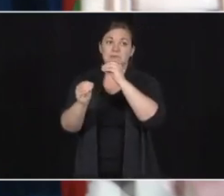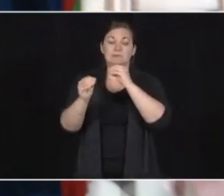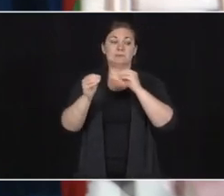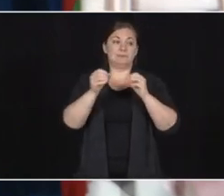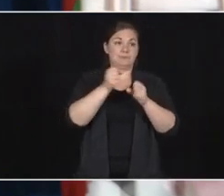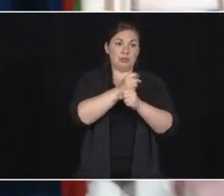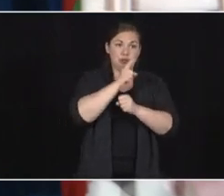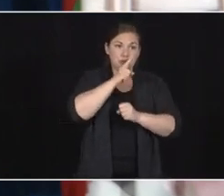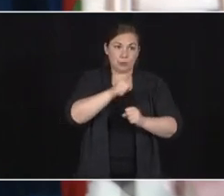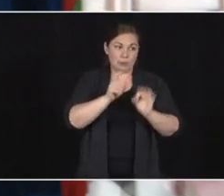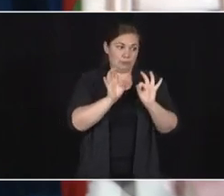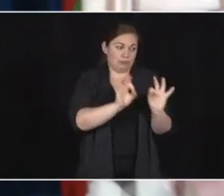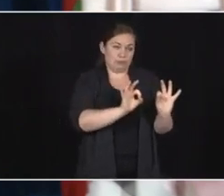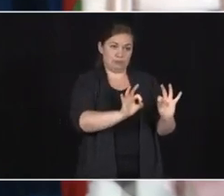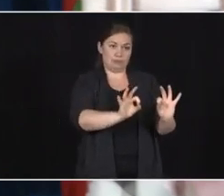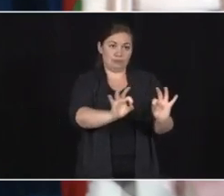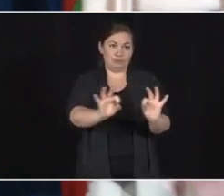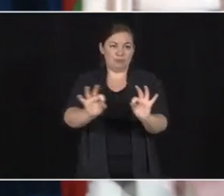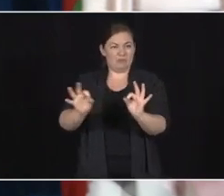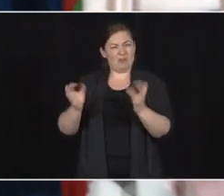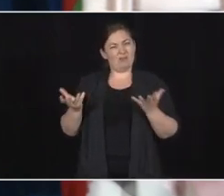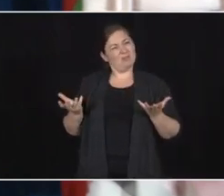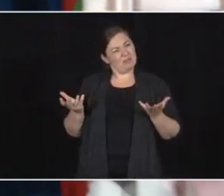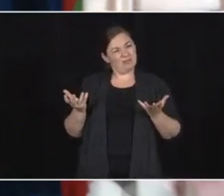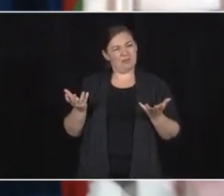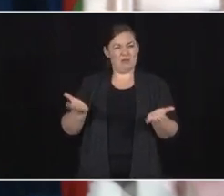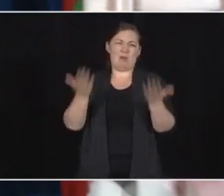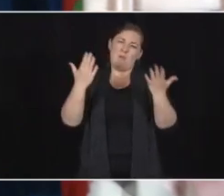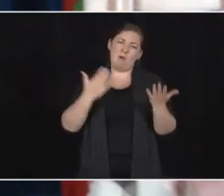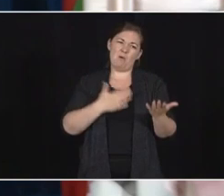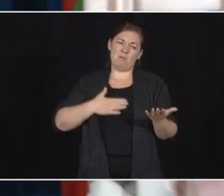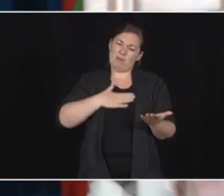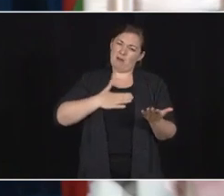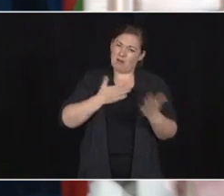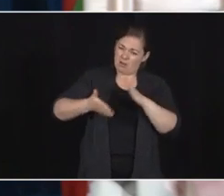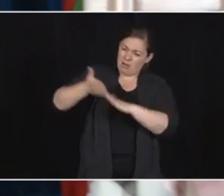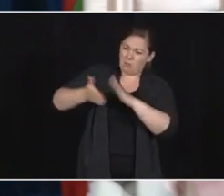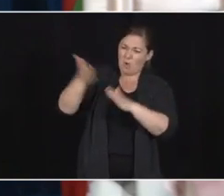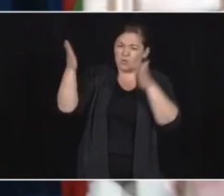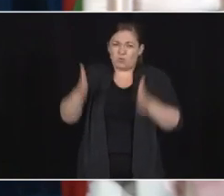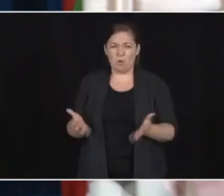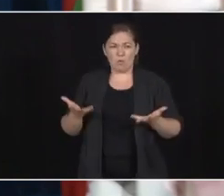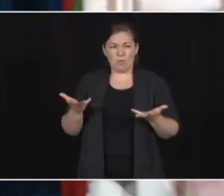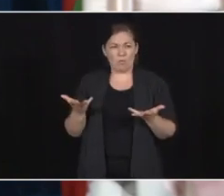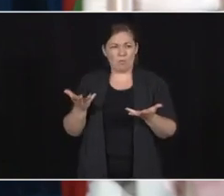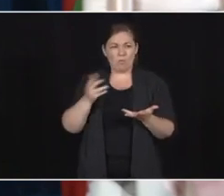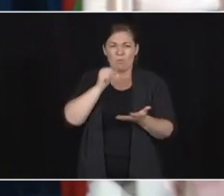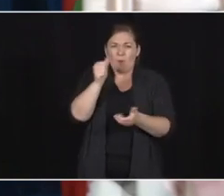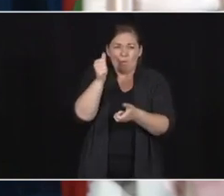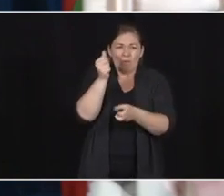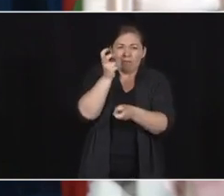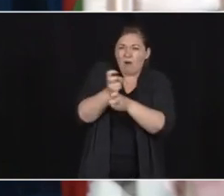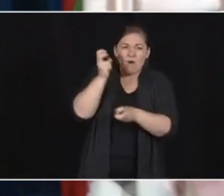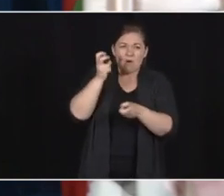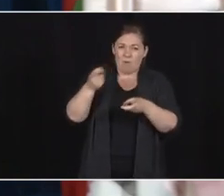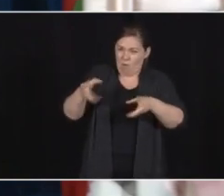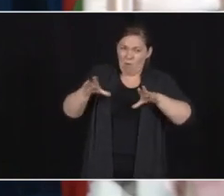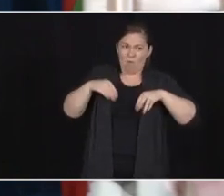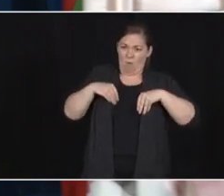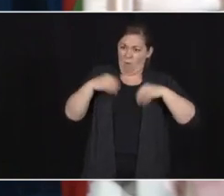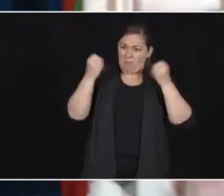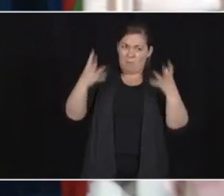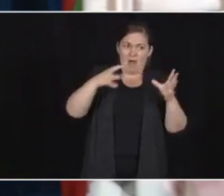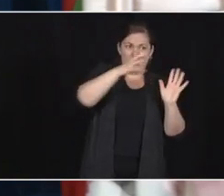and be a good operator. I don't think it's too hard when you have the vast majority of these homes that are good